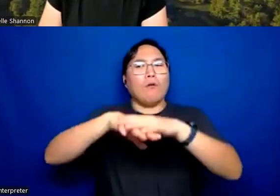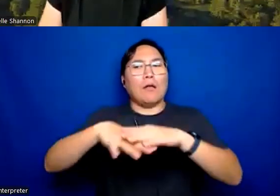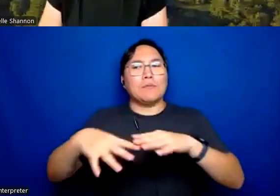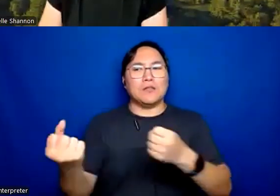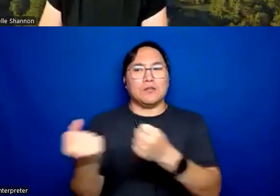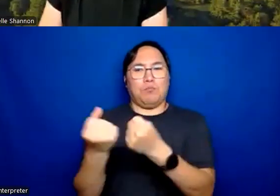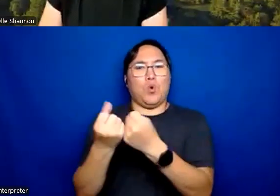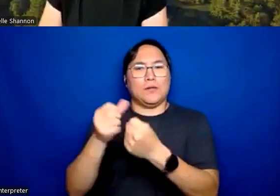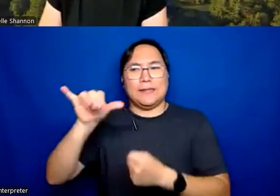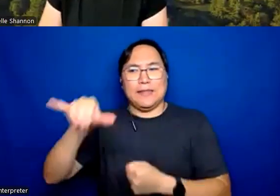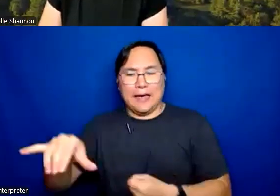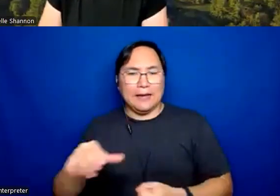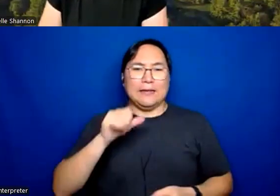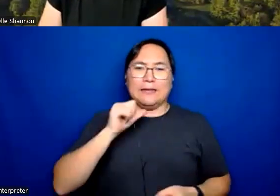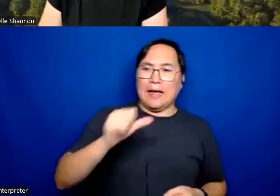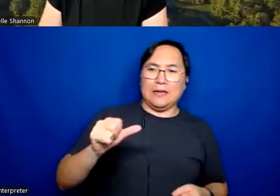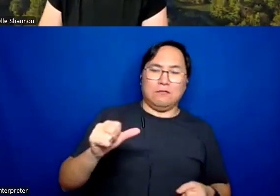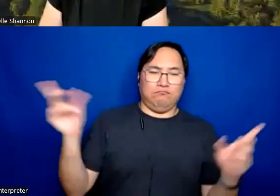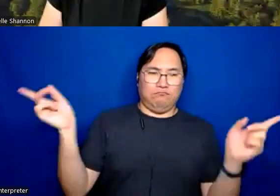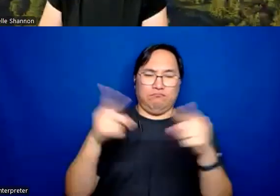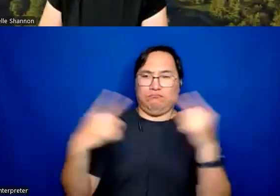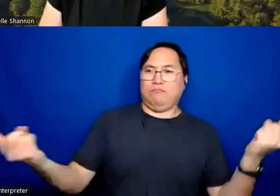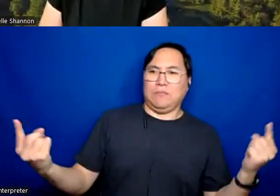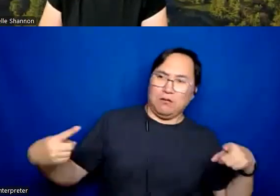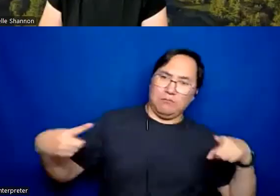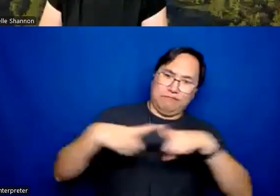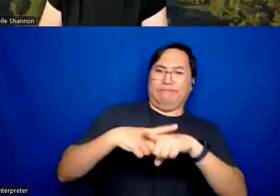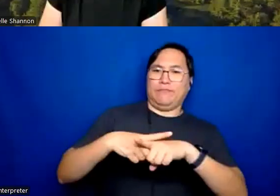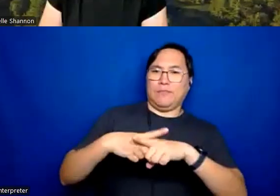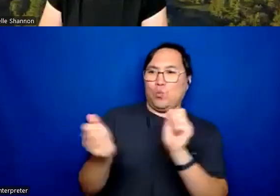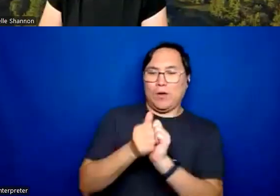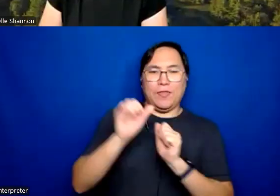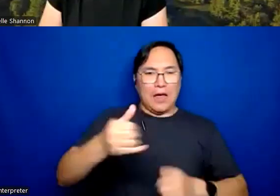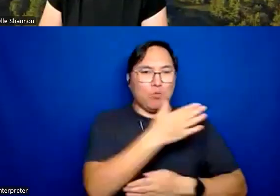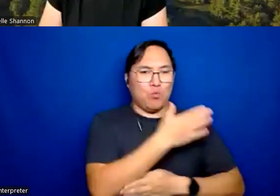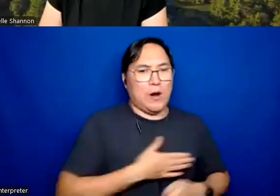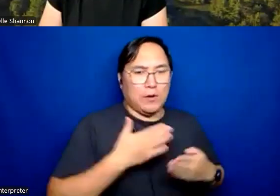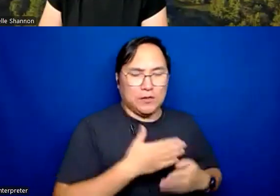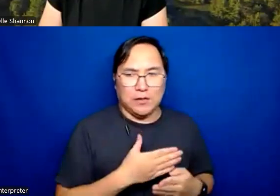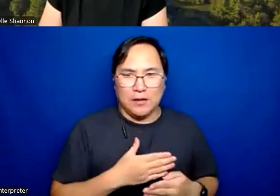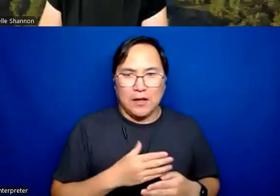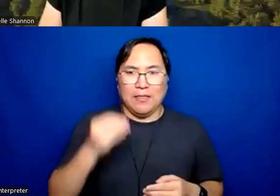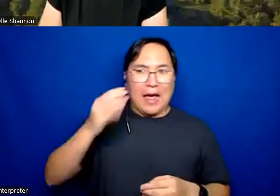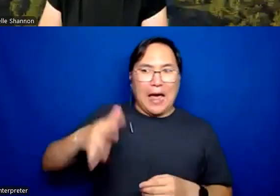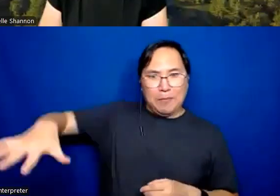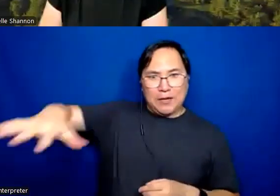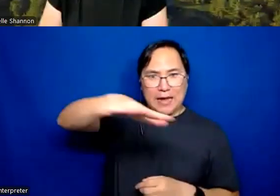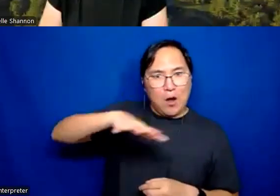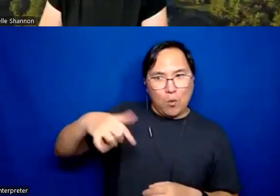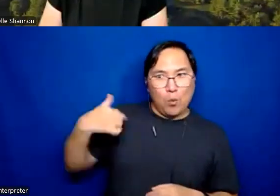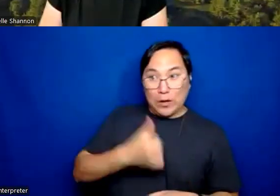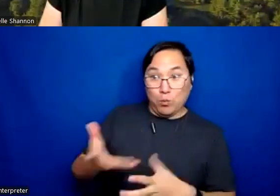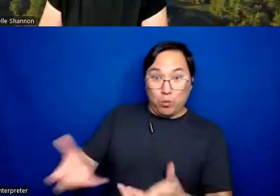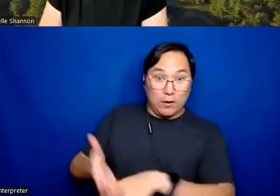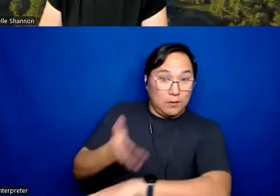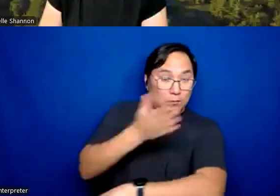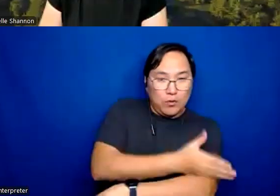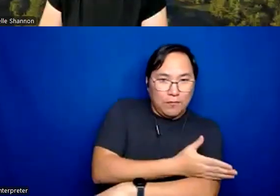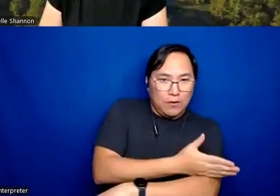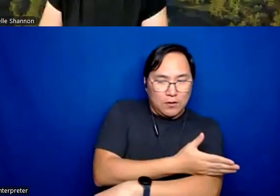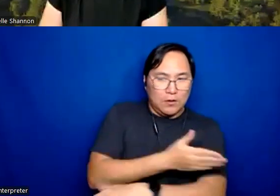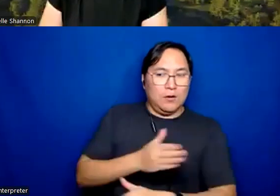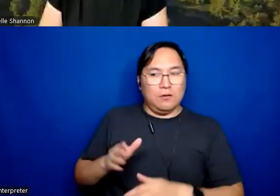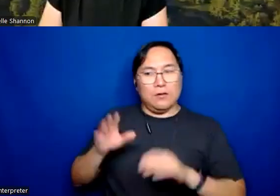more than contradicts recreational opportunities here. The habitat that we're improving, I think, lends itself